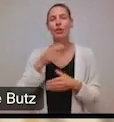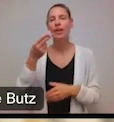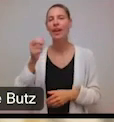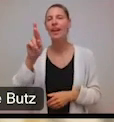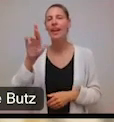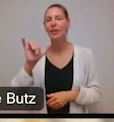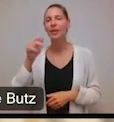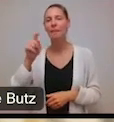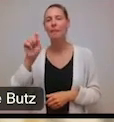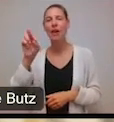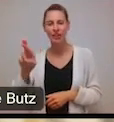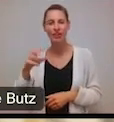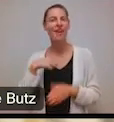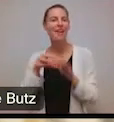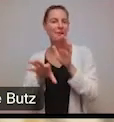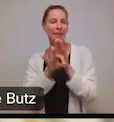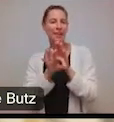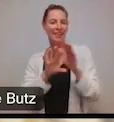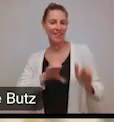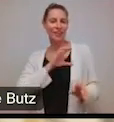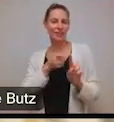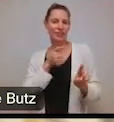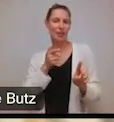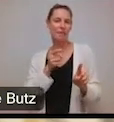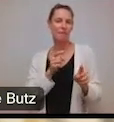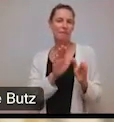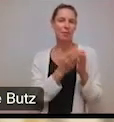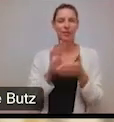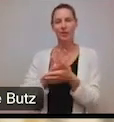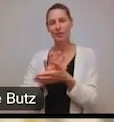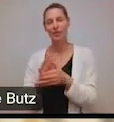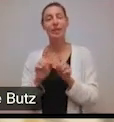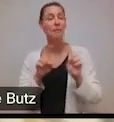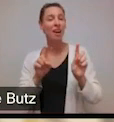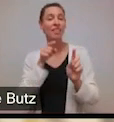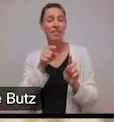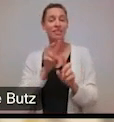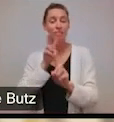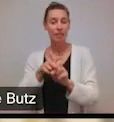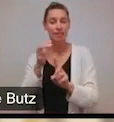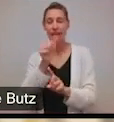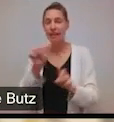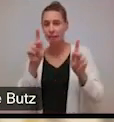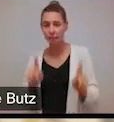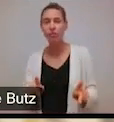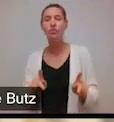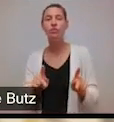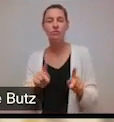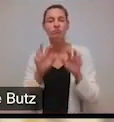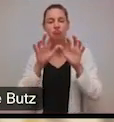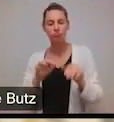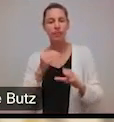characters. But this applies to anyone who's writing an email because they have to miss a class. You can see in